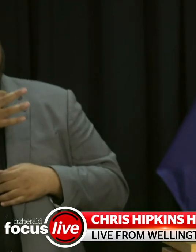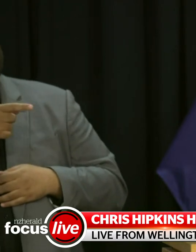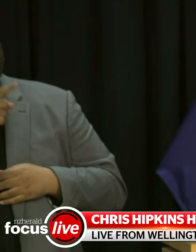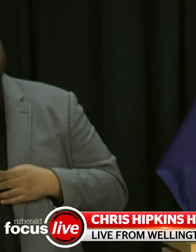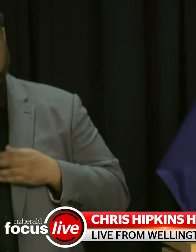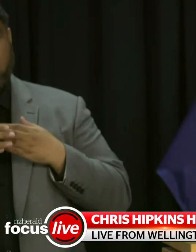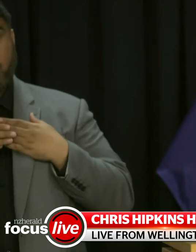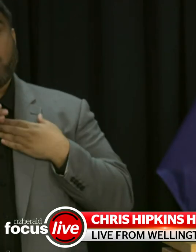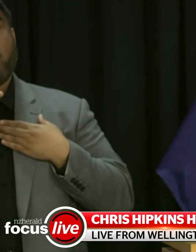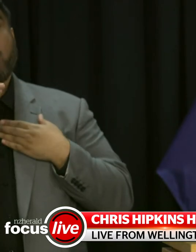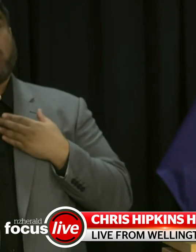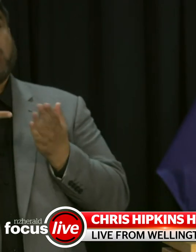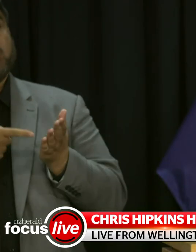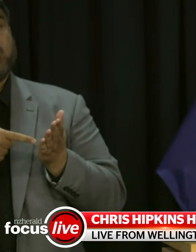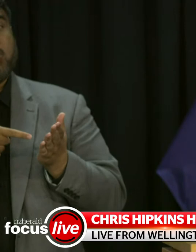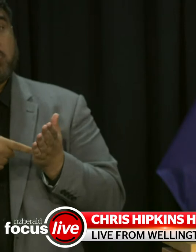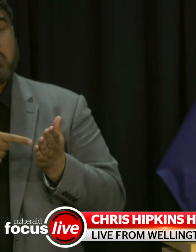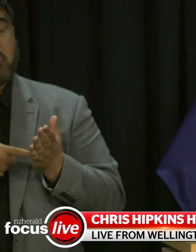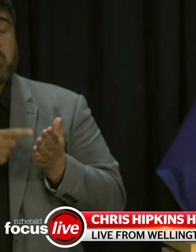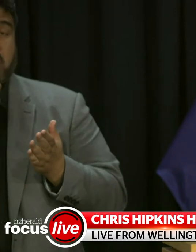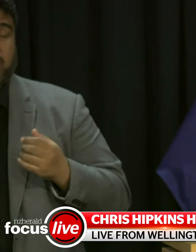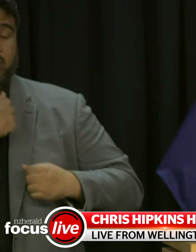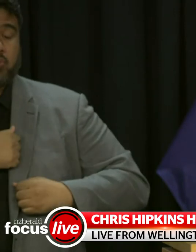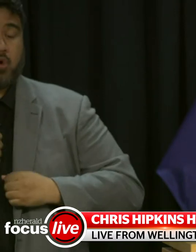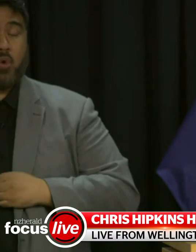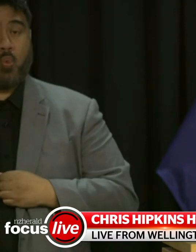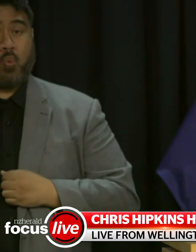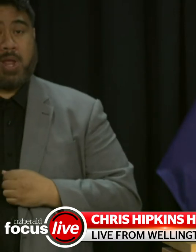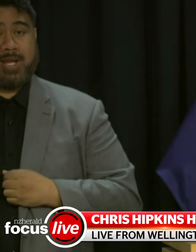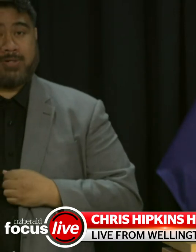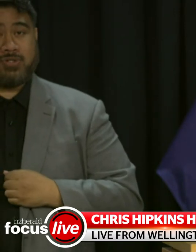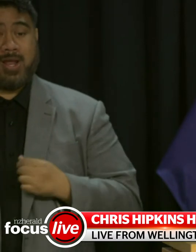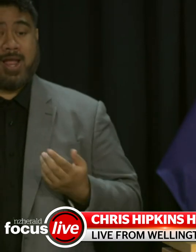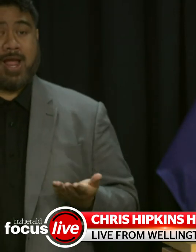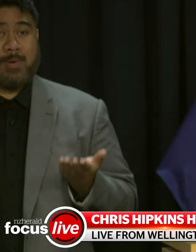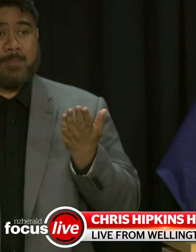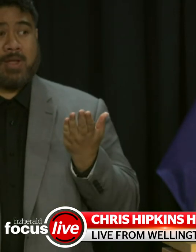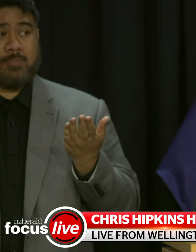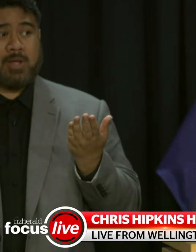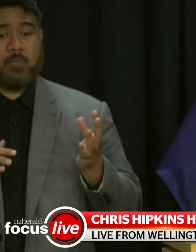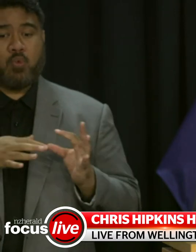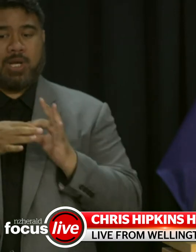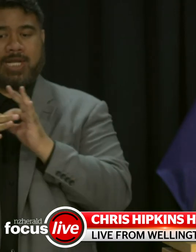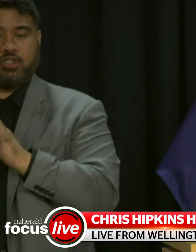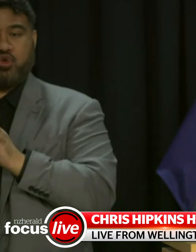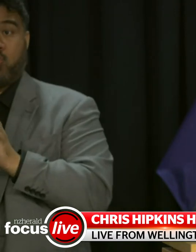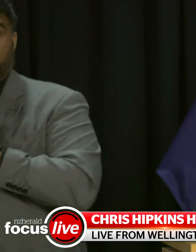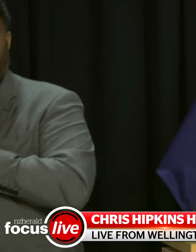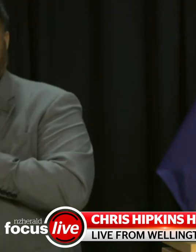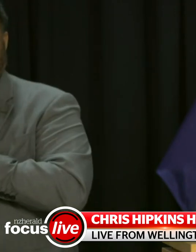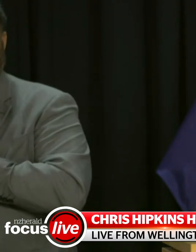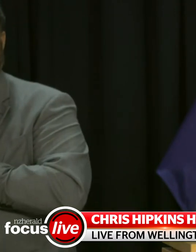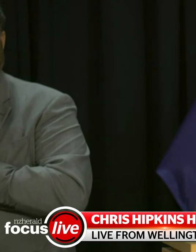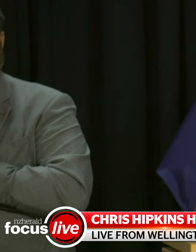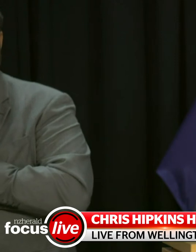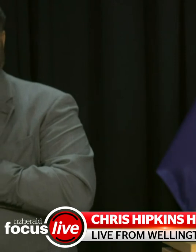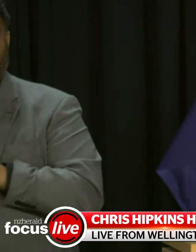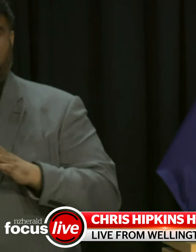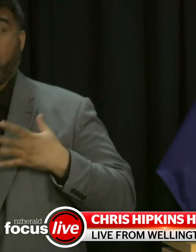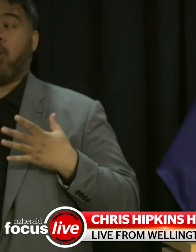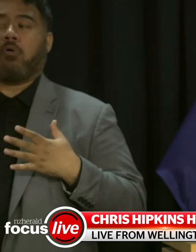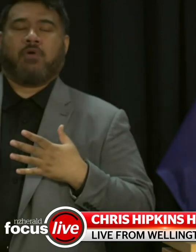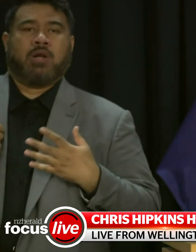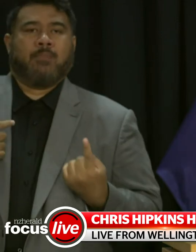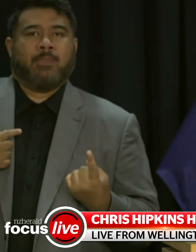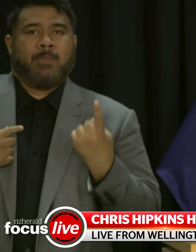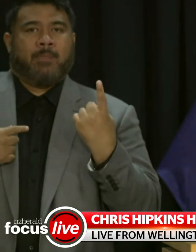fix in terms of maybe pegging NZDF wages to the private sector increases? Because this is going to fix it for now, but then do you